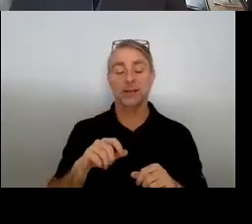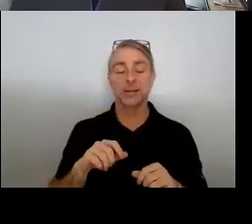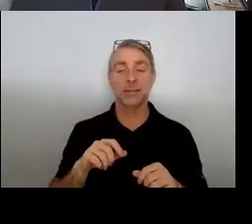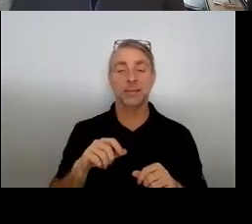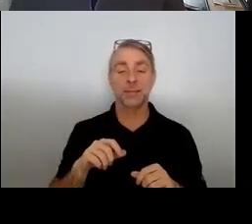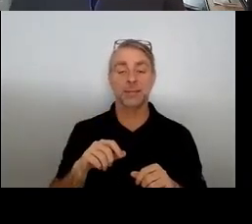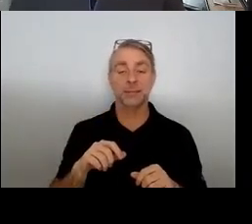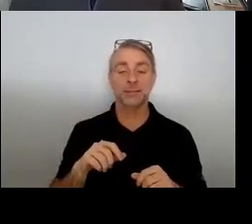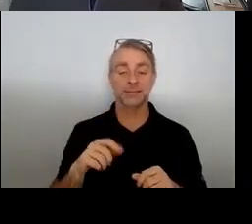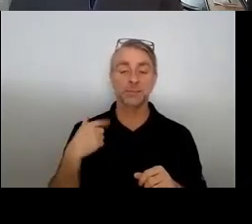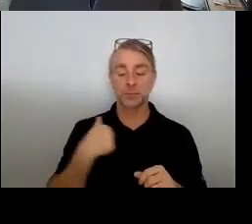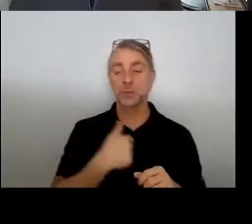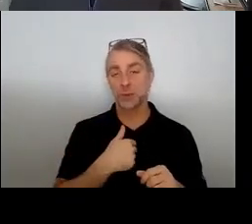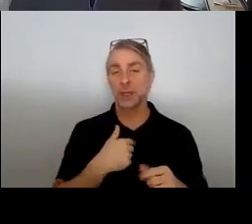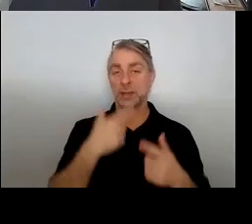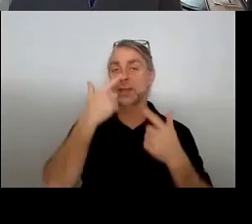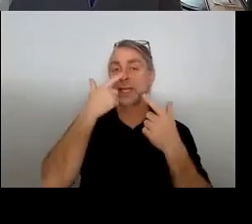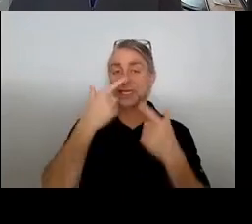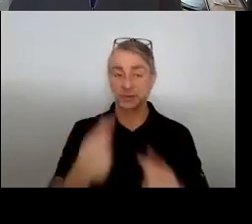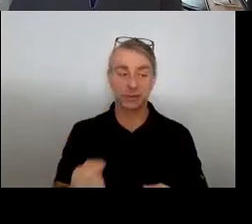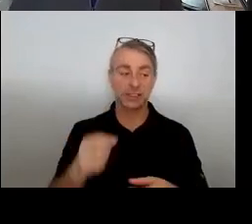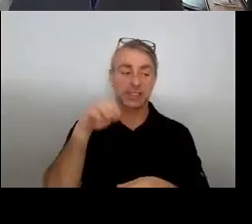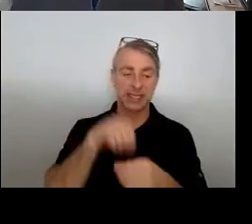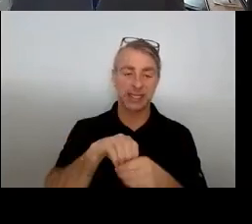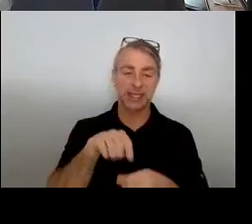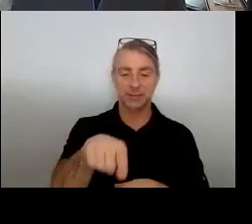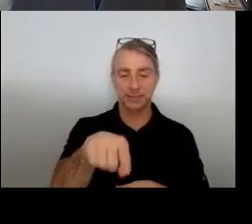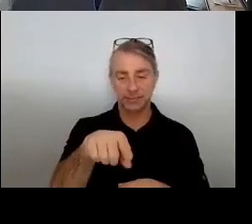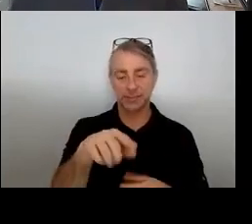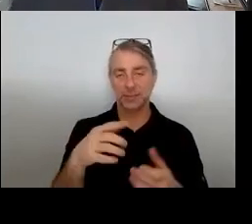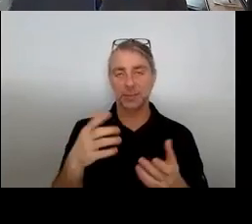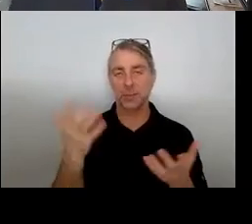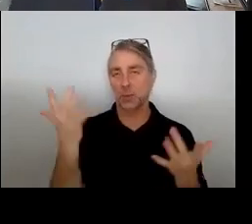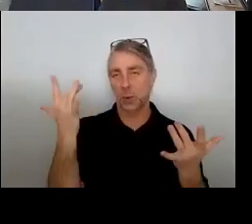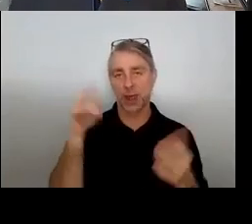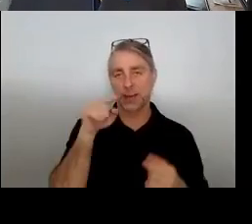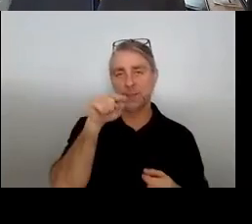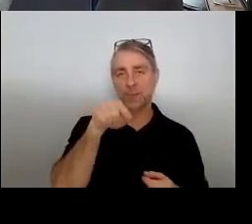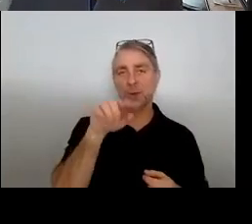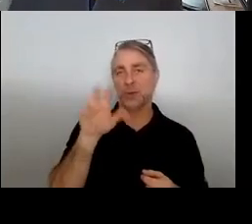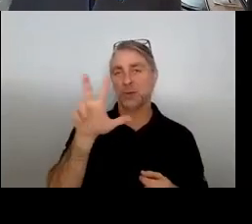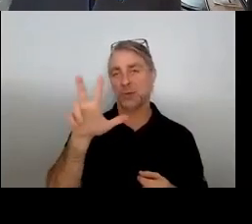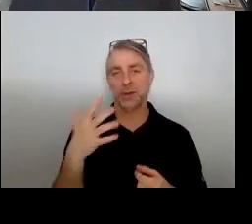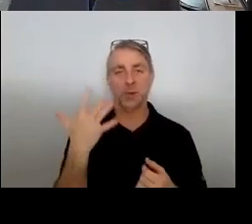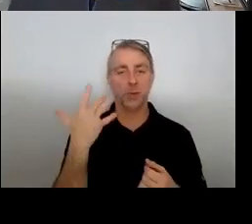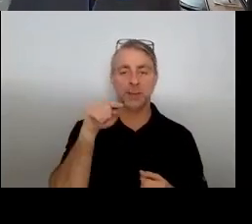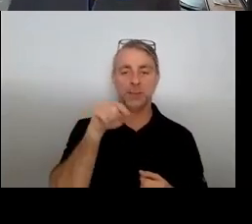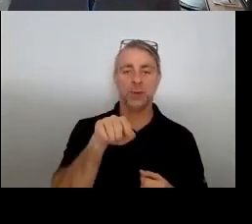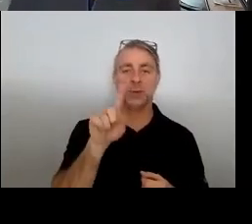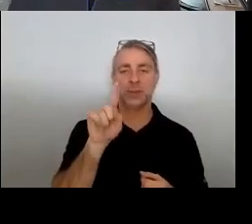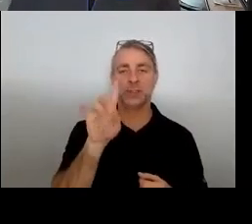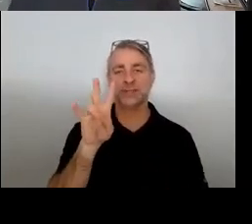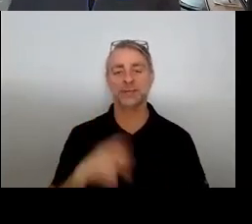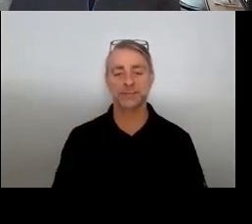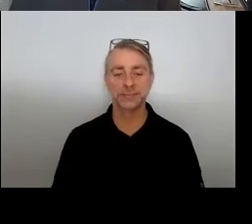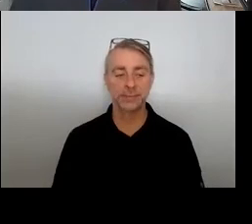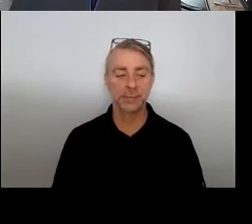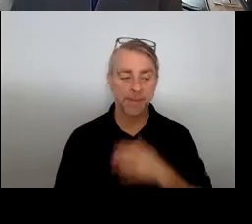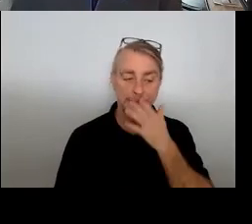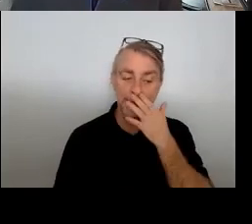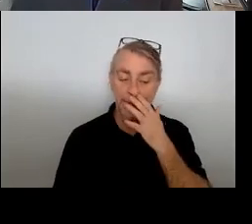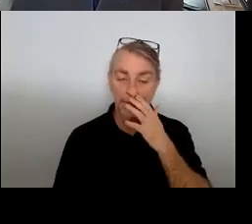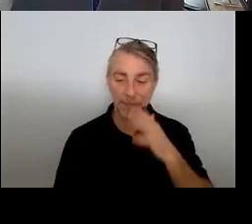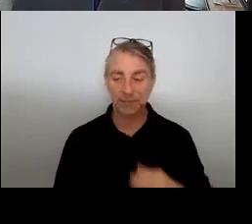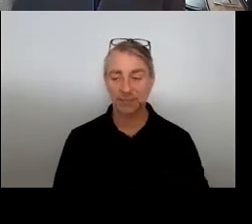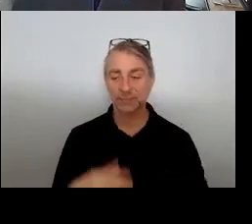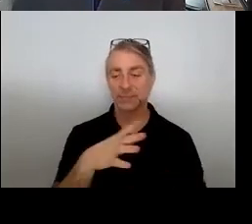be really interested in what was driving that 0.03 or 0.17 in there, and we'd